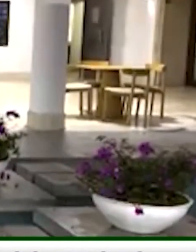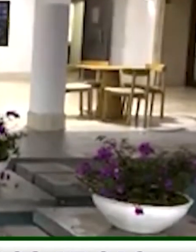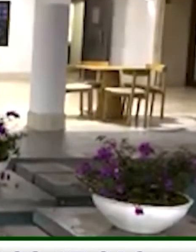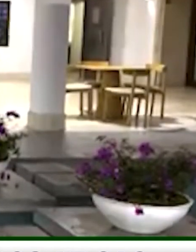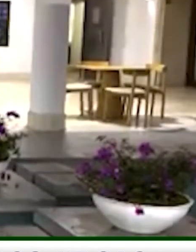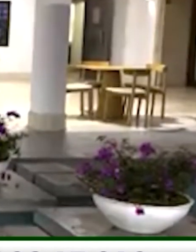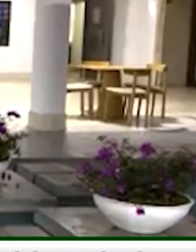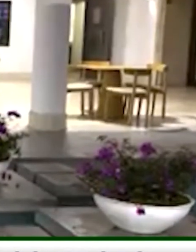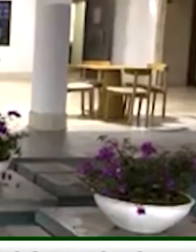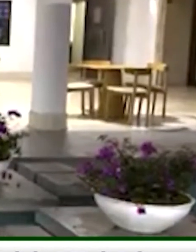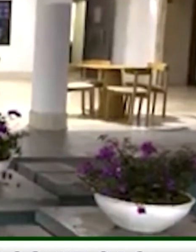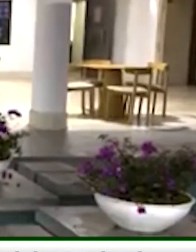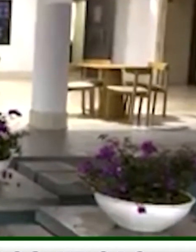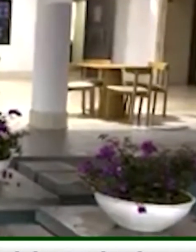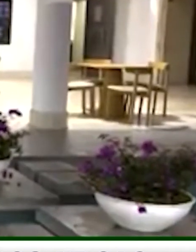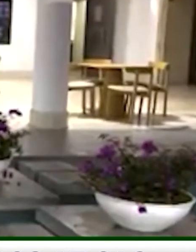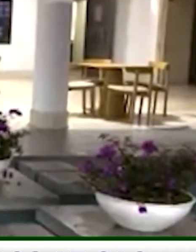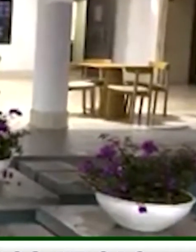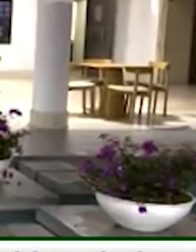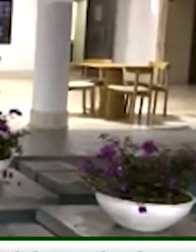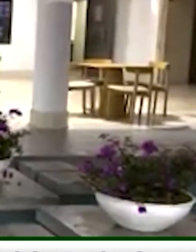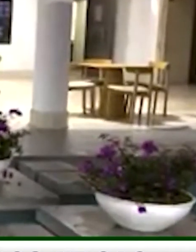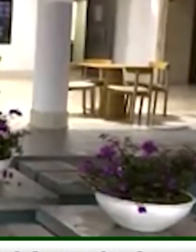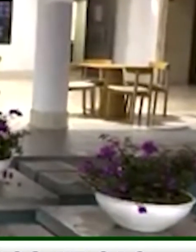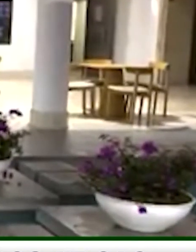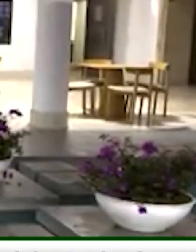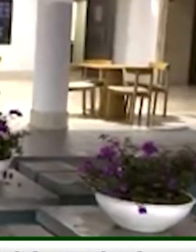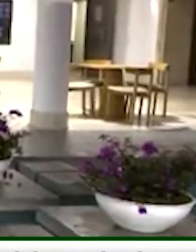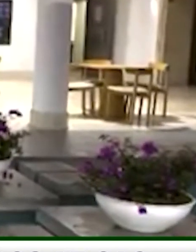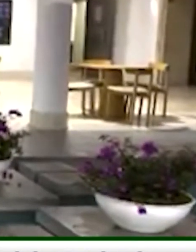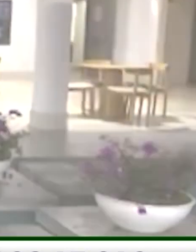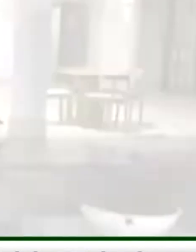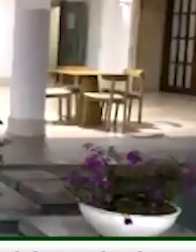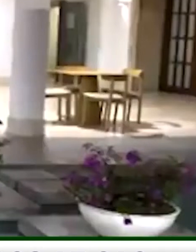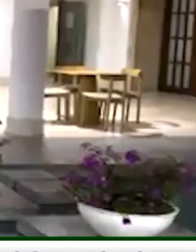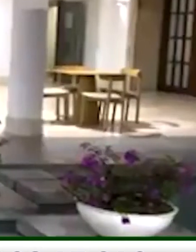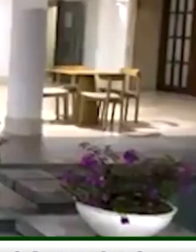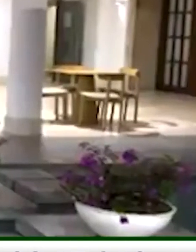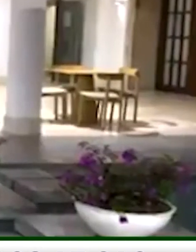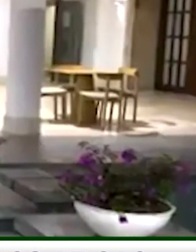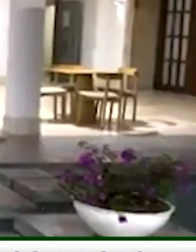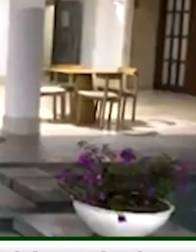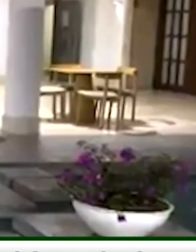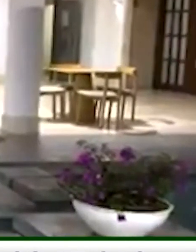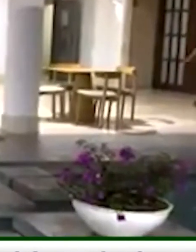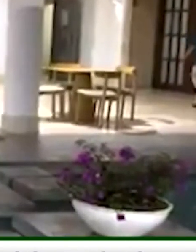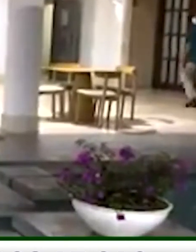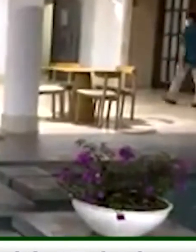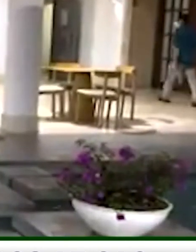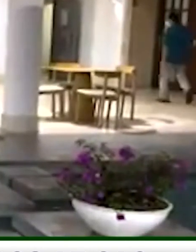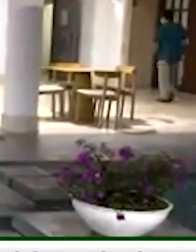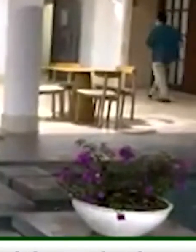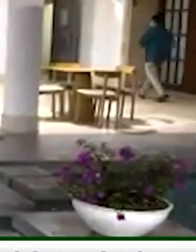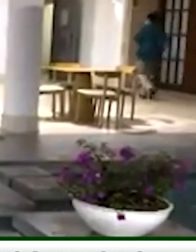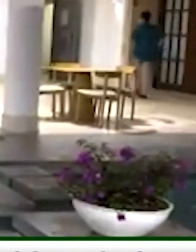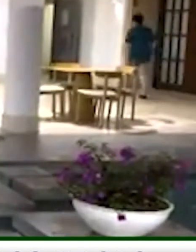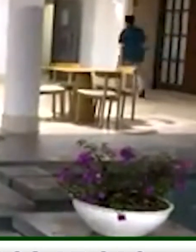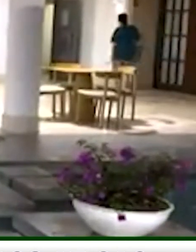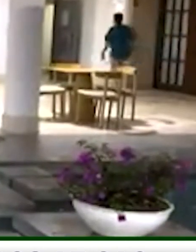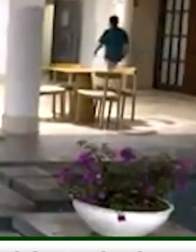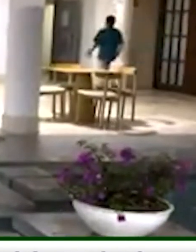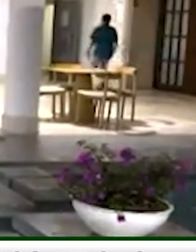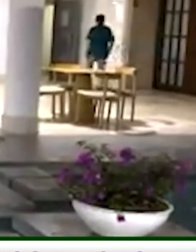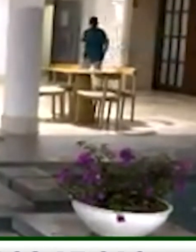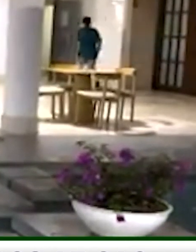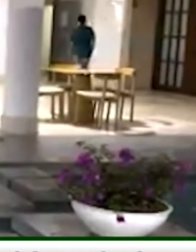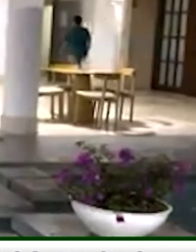definitely motivates me to do it again next year and hopefully get the gold next time. My overall performance I was extremely happy with.